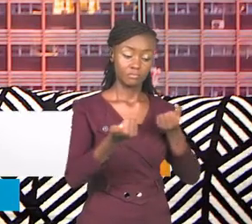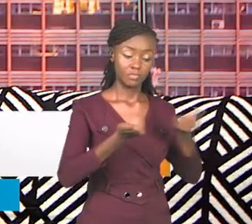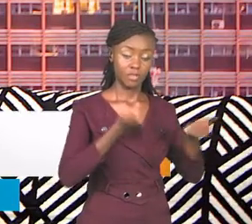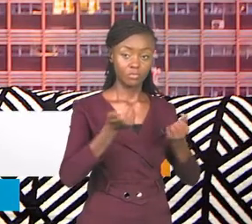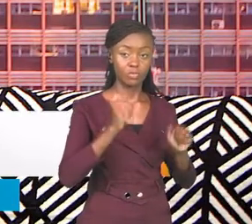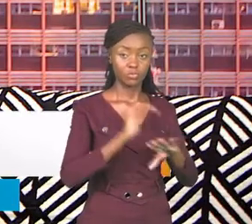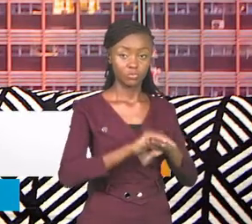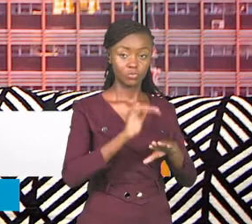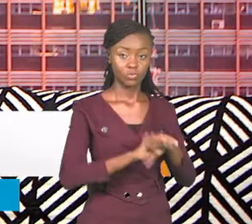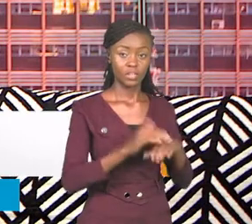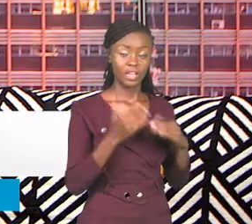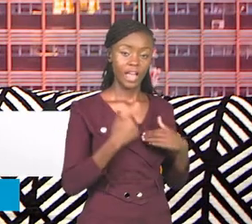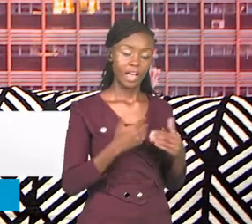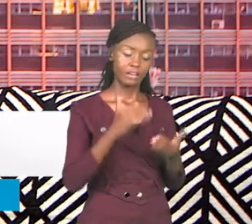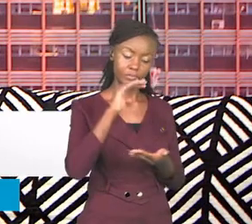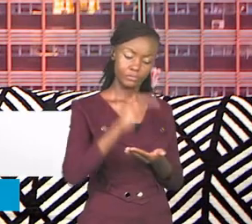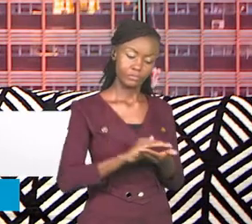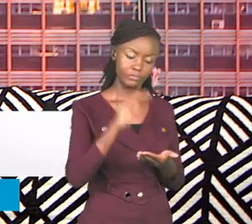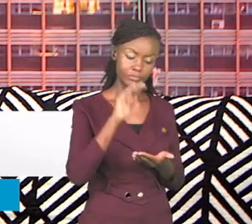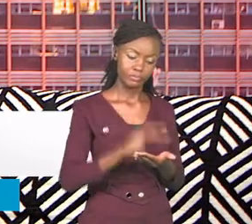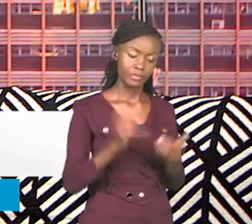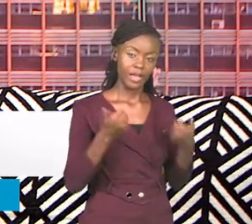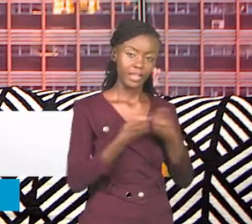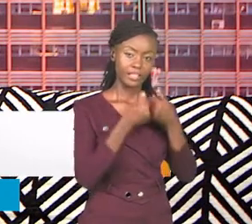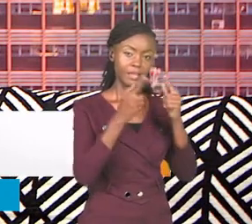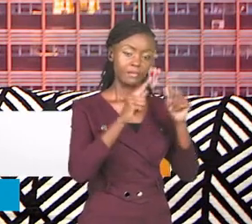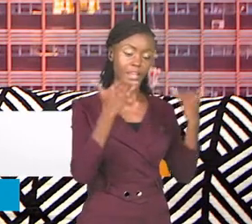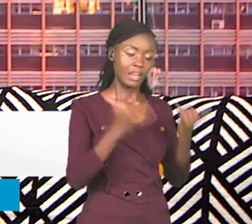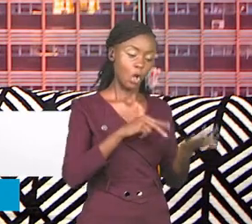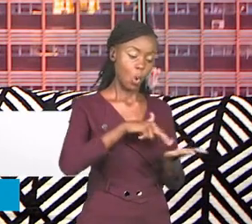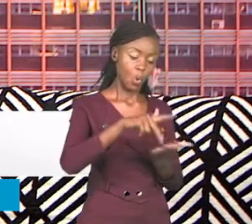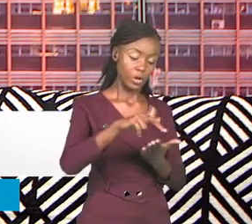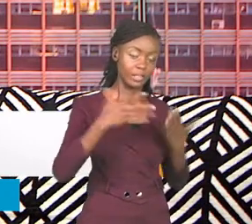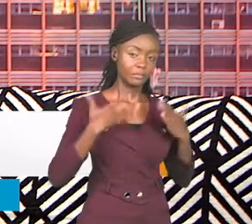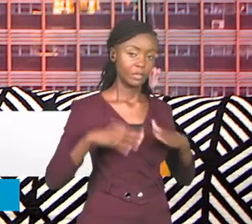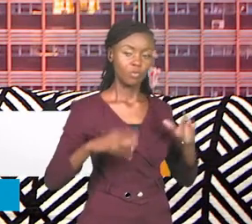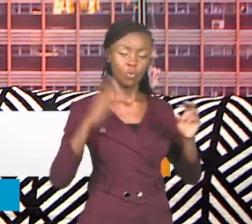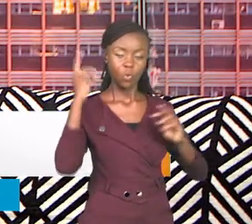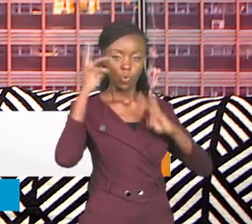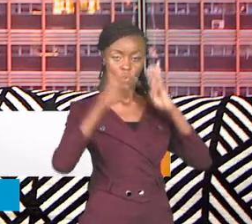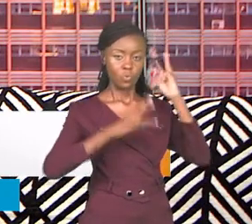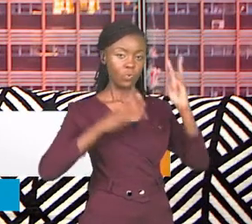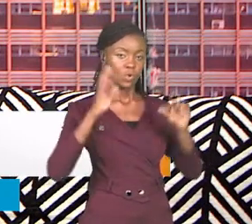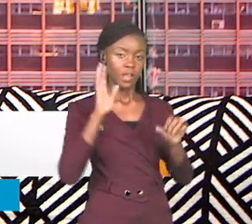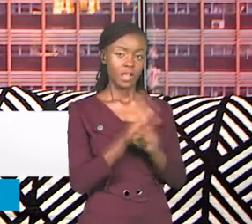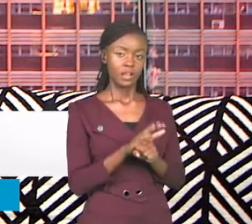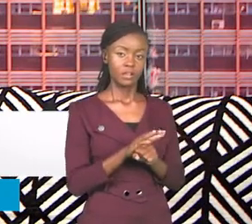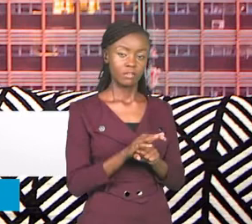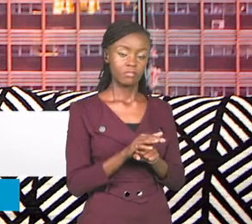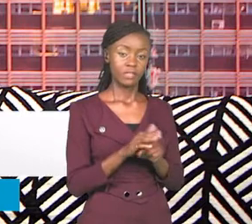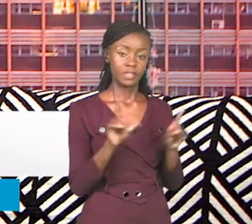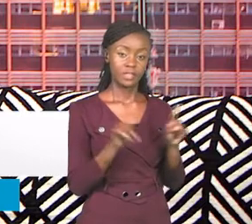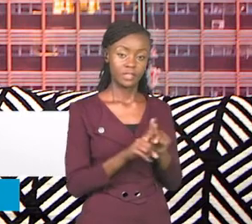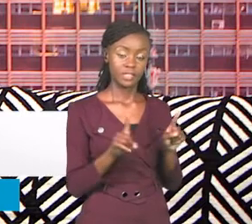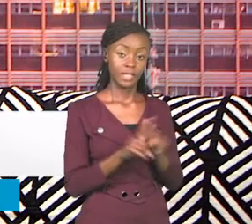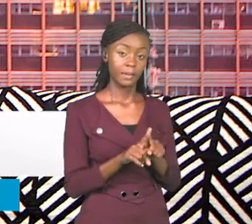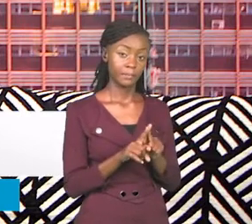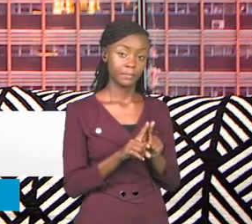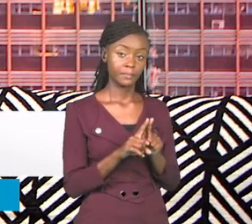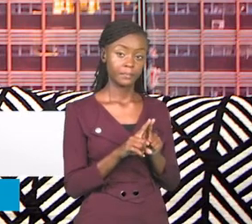there's a semblance of reduction. Okay. But pedestrians now are the worrying numbers. Mm-hmm. Not to forget also, there are